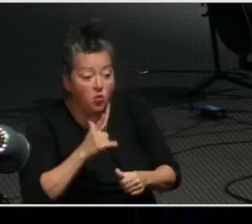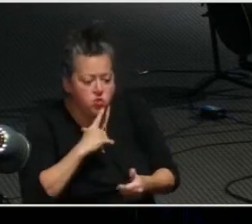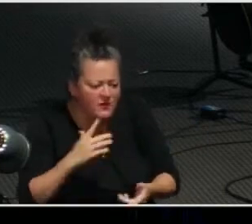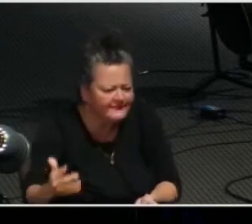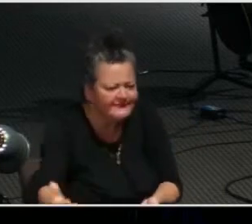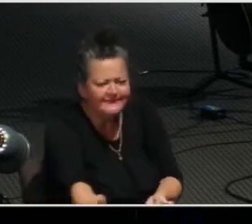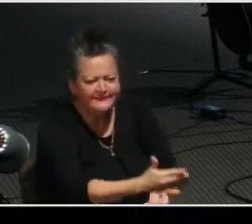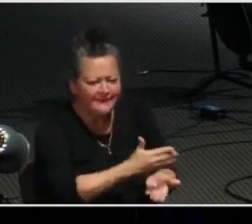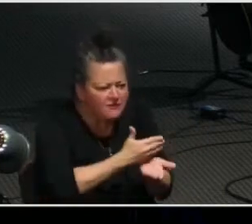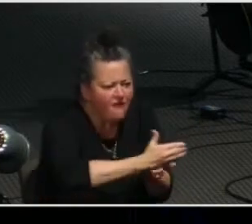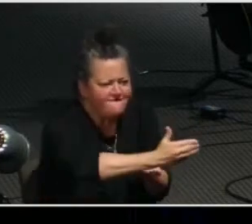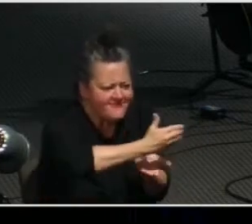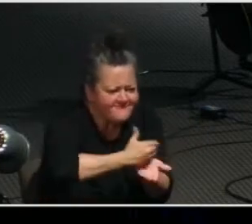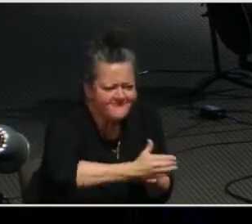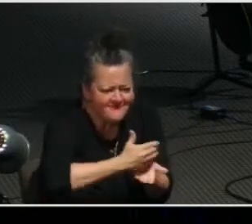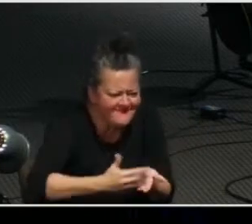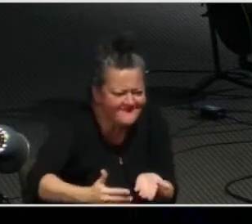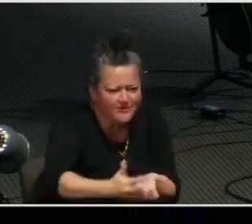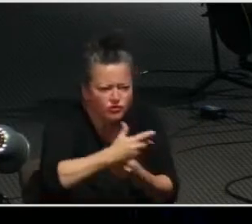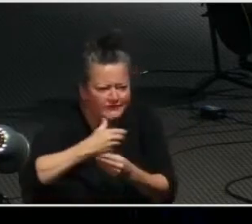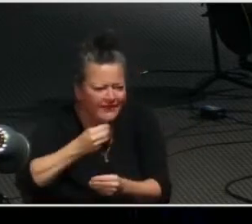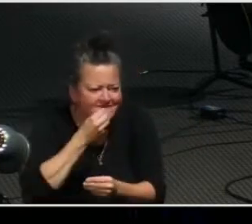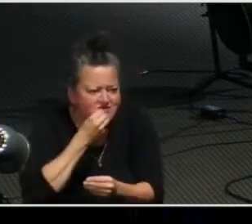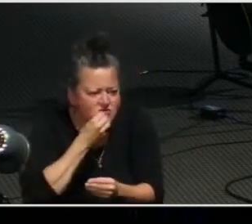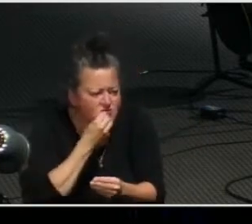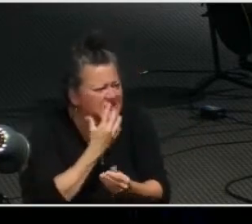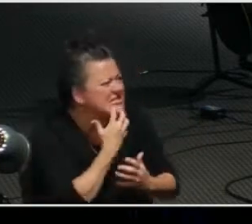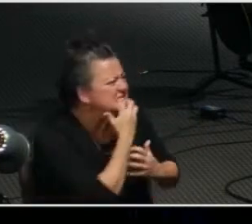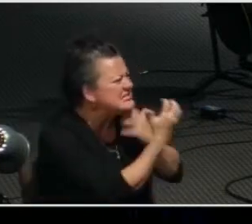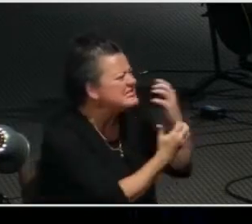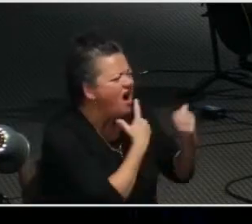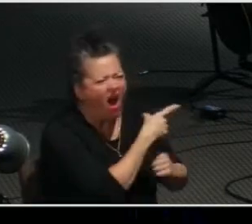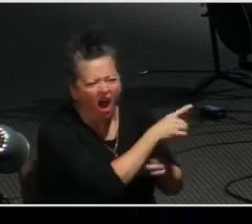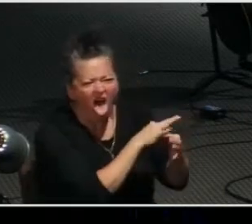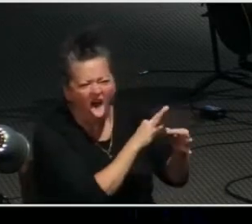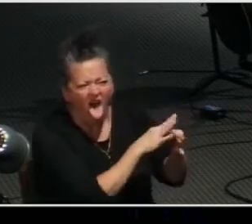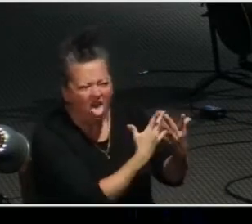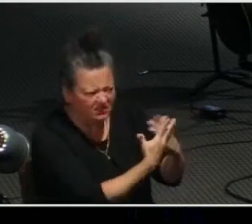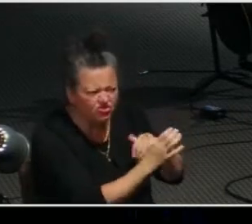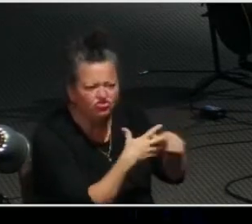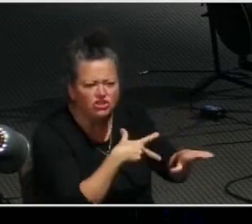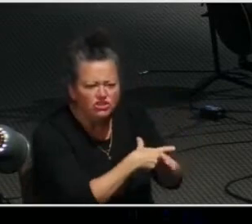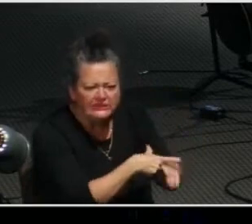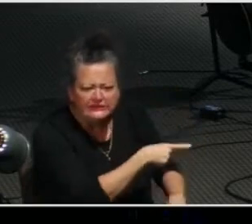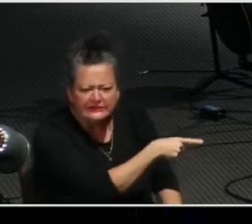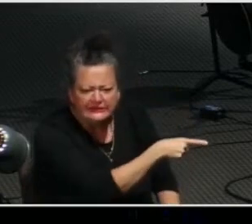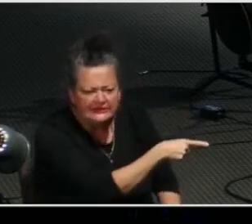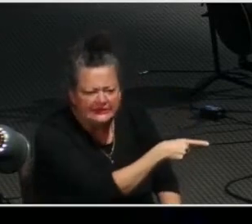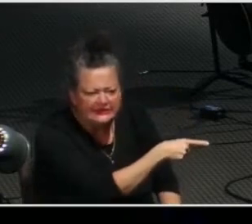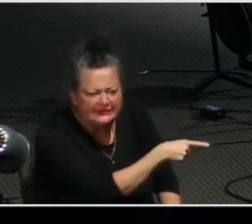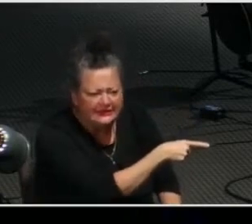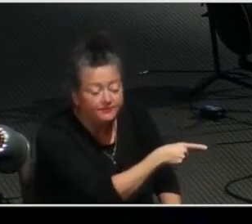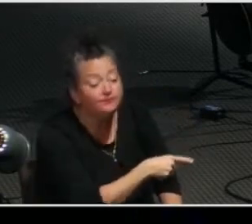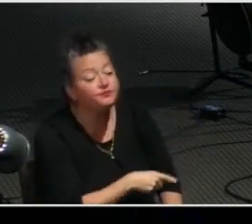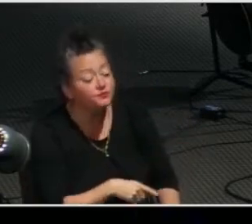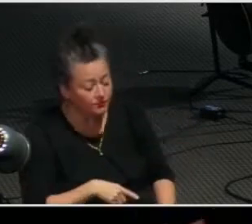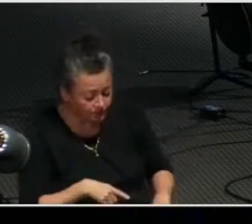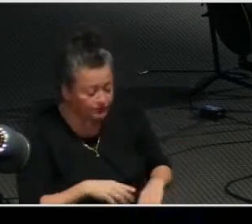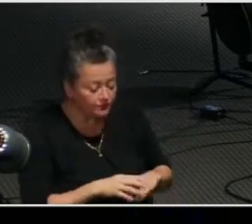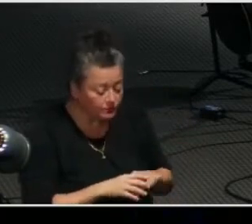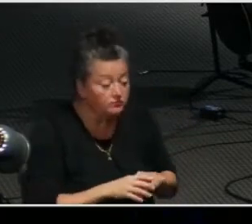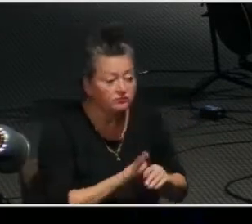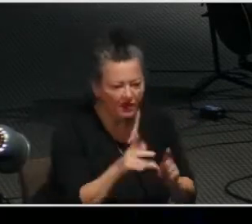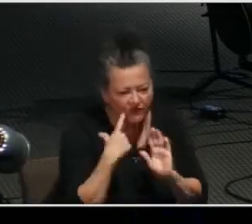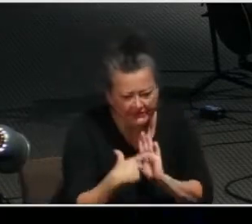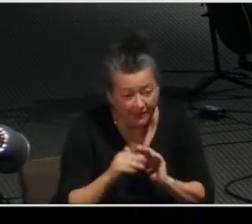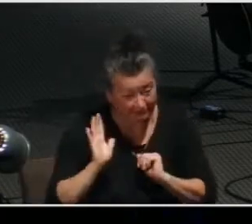crying out against you." So in those days, it was common practice to pay the laborer at the